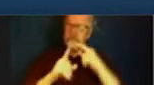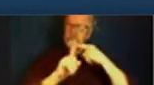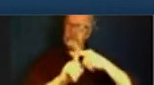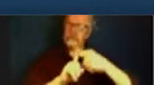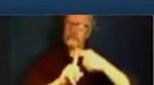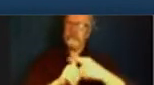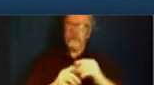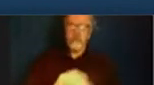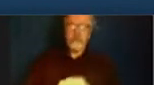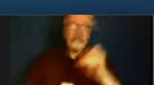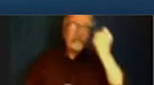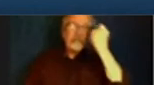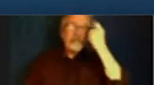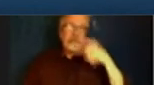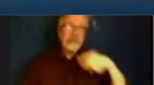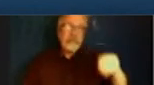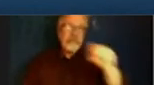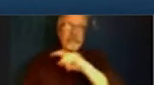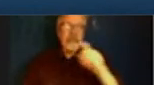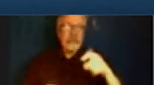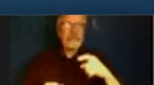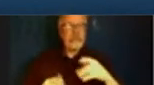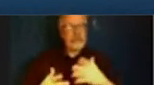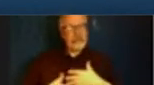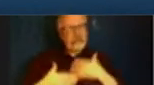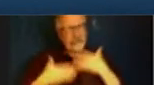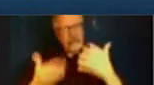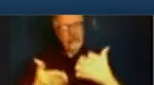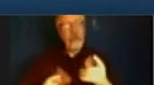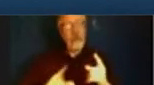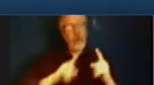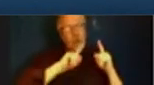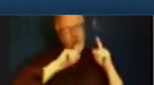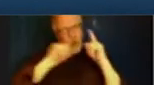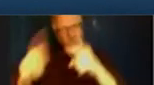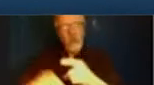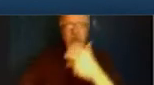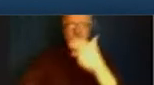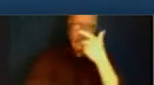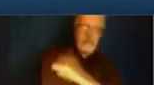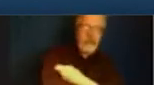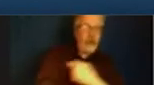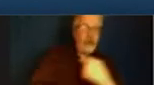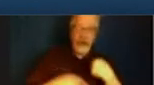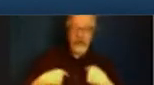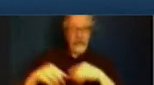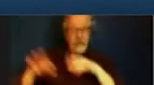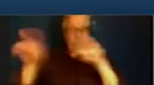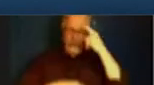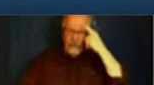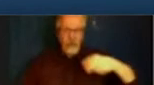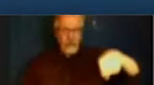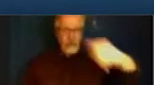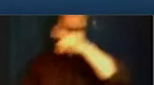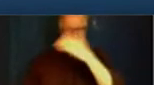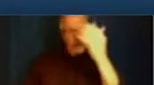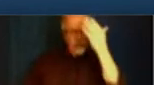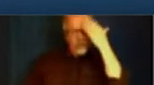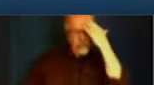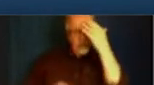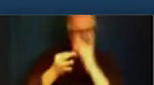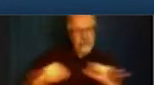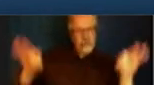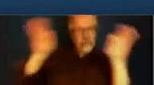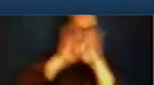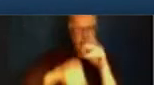to come in and get them. So we know it's really important for people to get vaccinated. It has been since the beginning